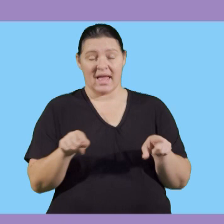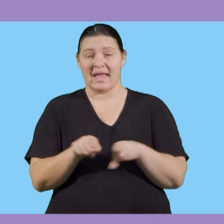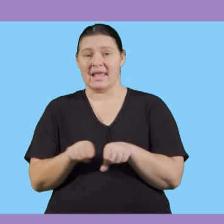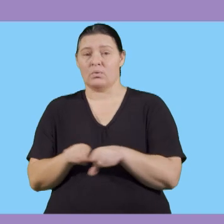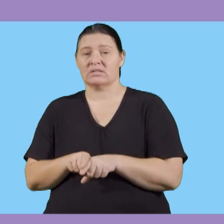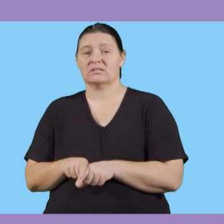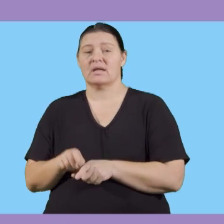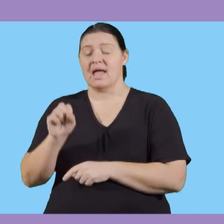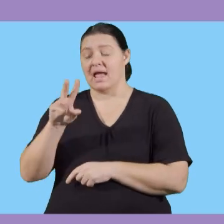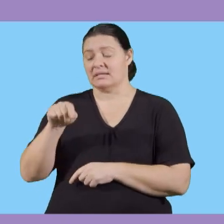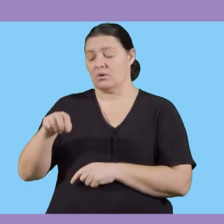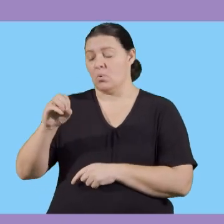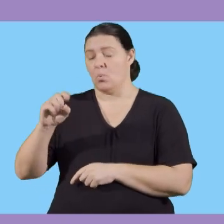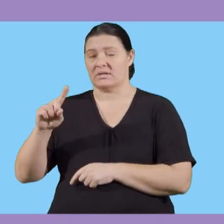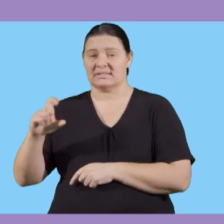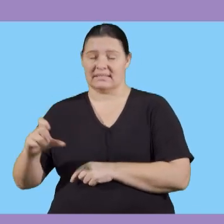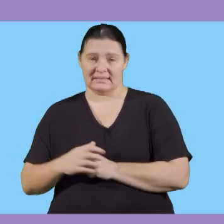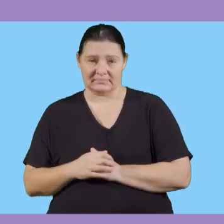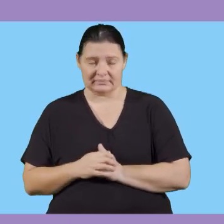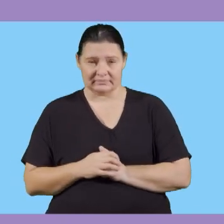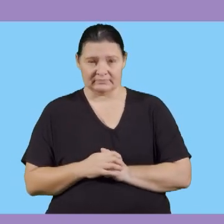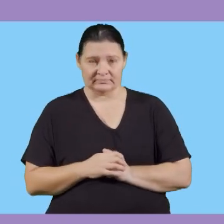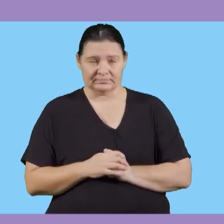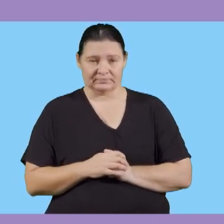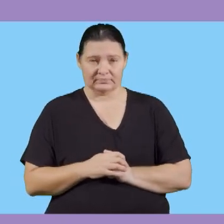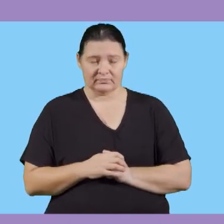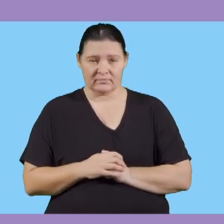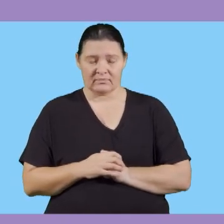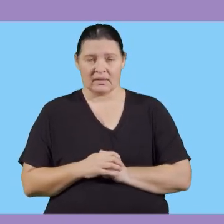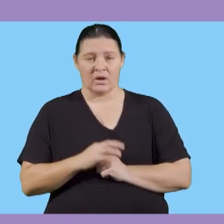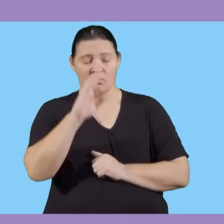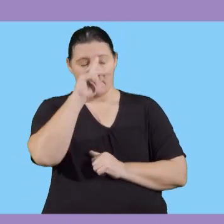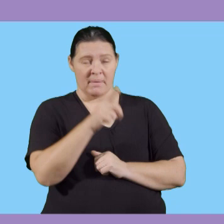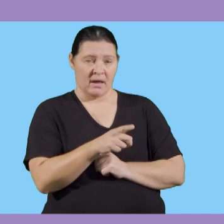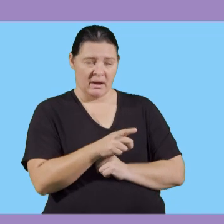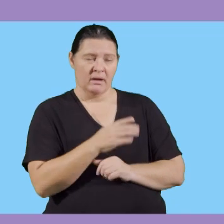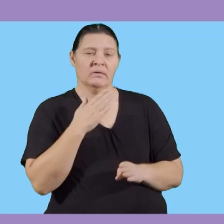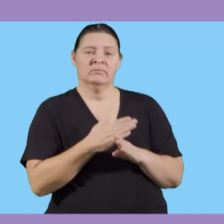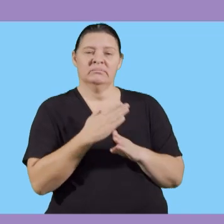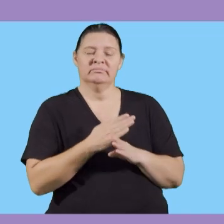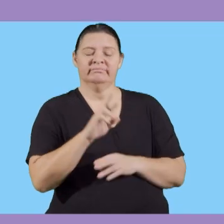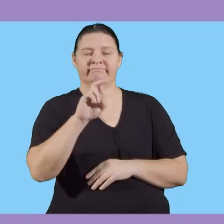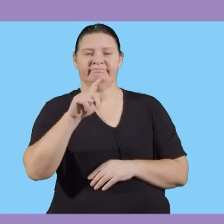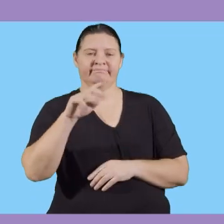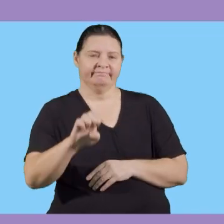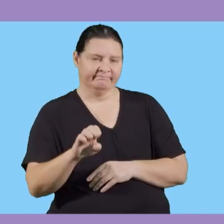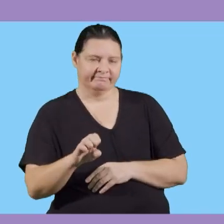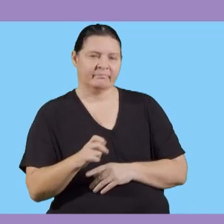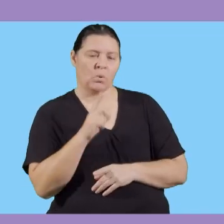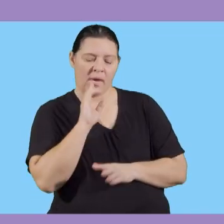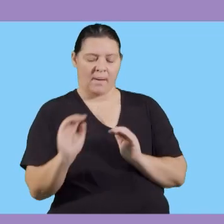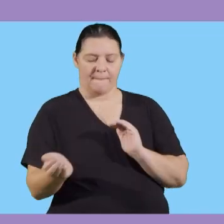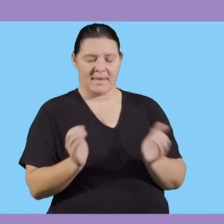is equivalent to 18 rands and 1 cent? So remember, we are working with a rate here where we